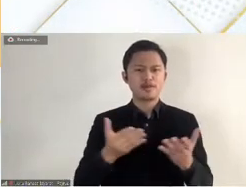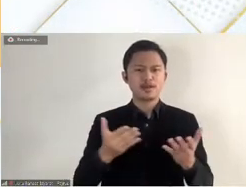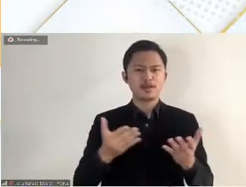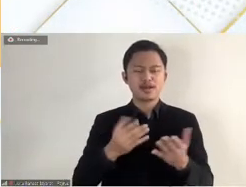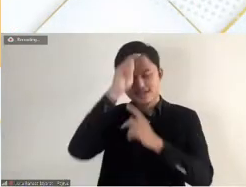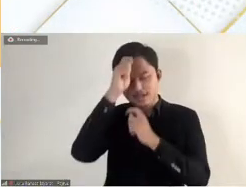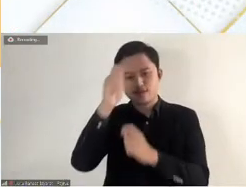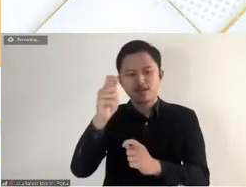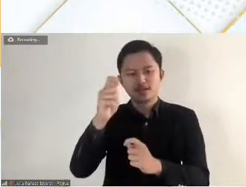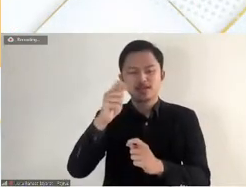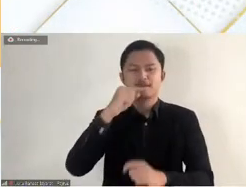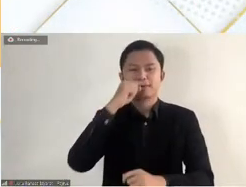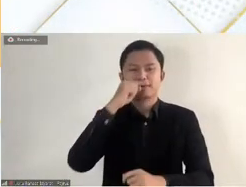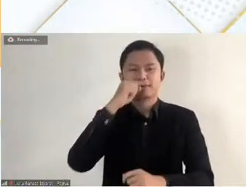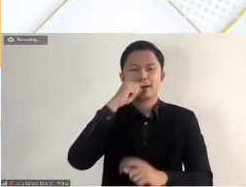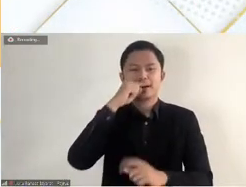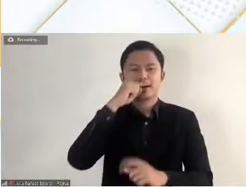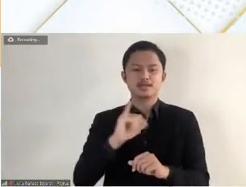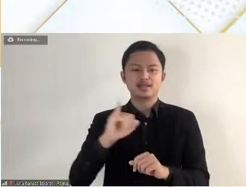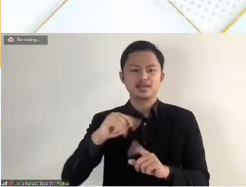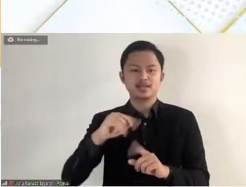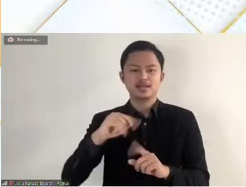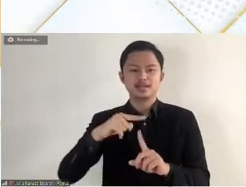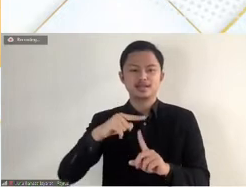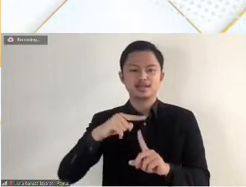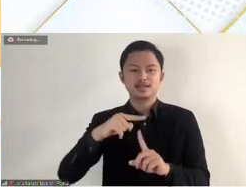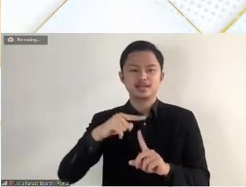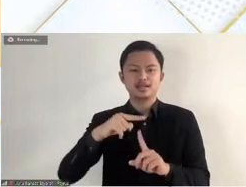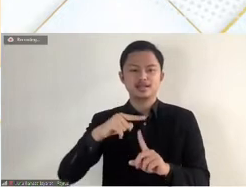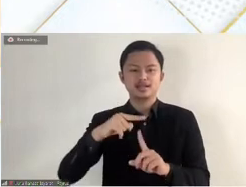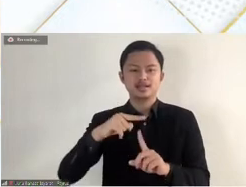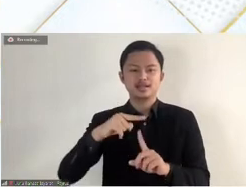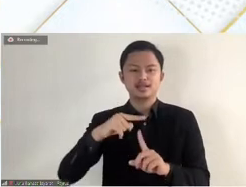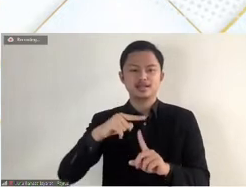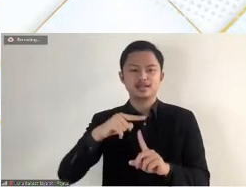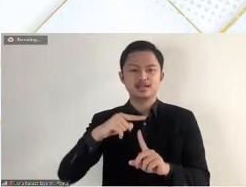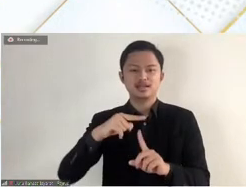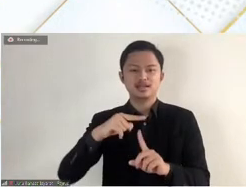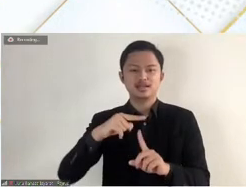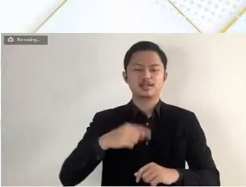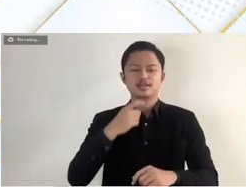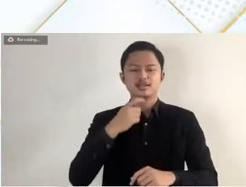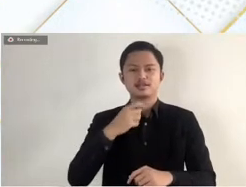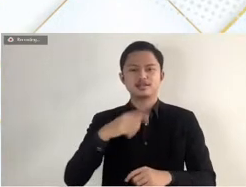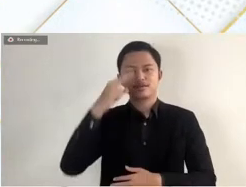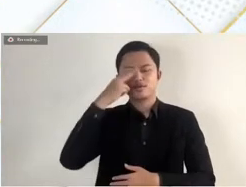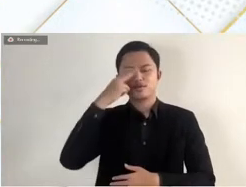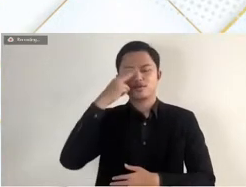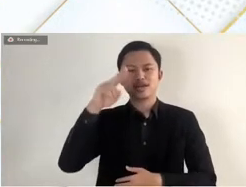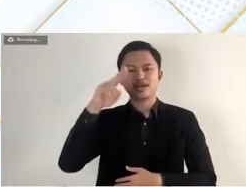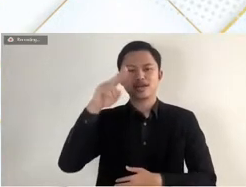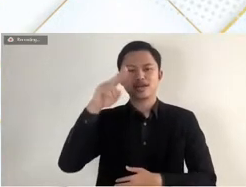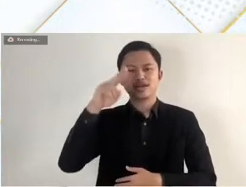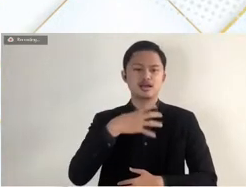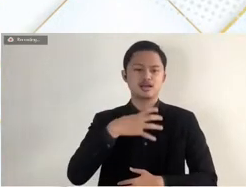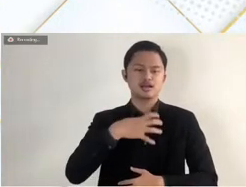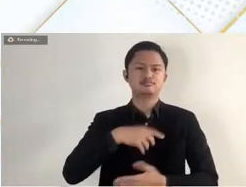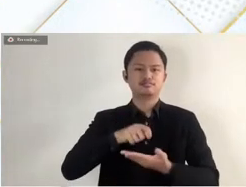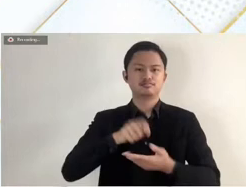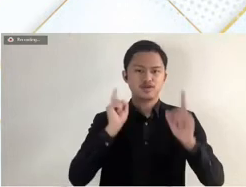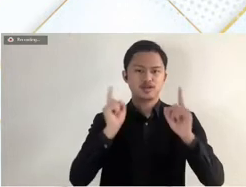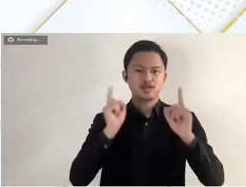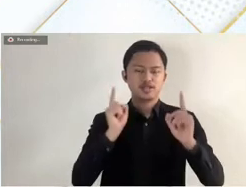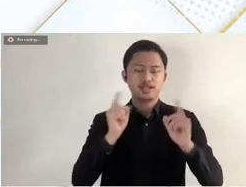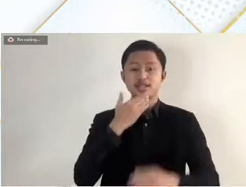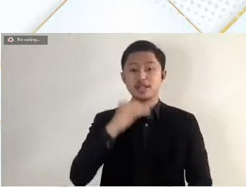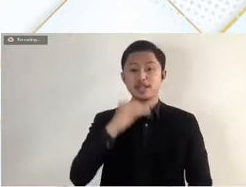Tri Tariat, Senior Advisor to the Minister of Foreign Affairs on Political, Legal, and Security Affairs in Indonesia. Good morning, Pak